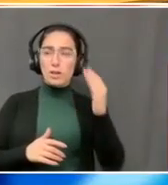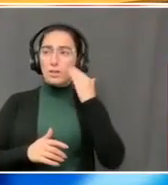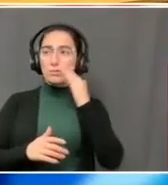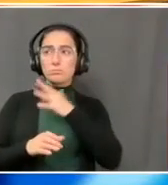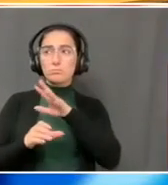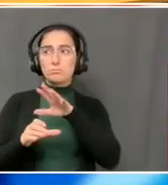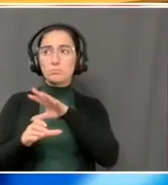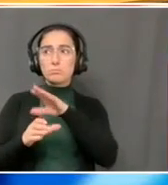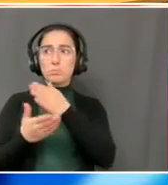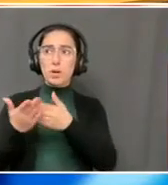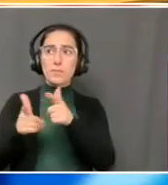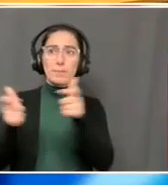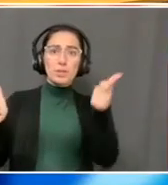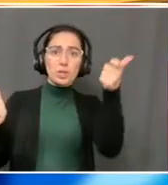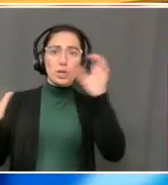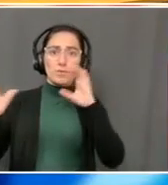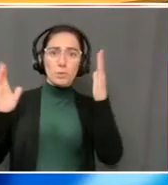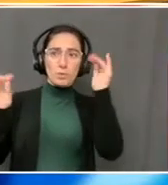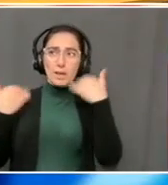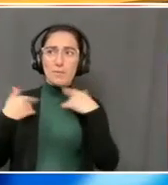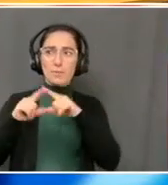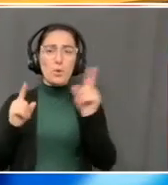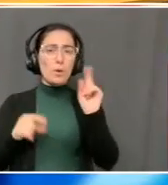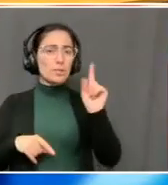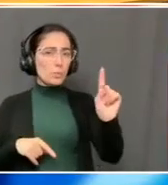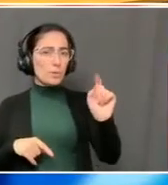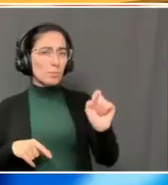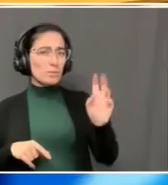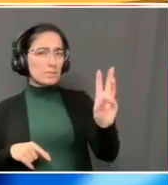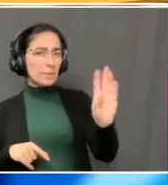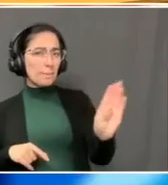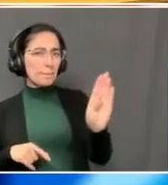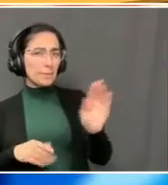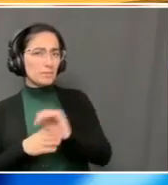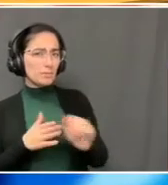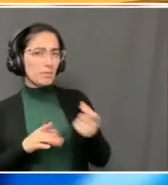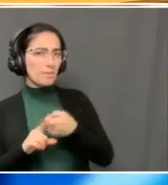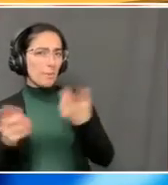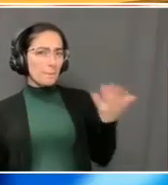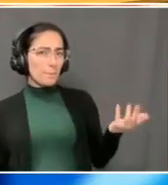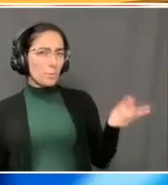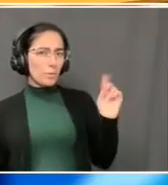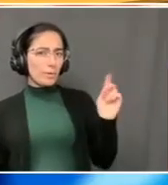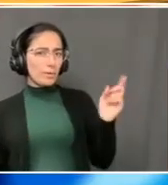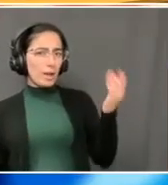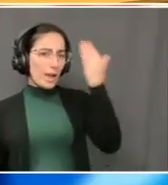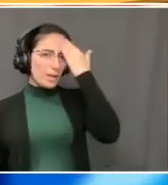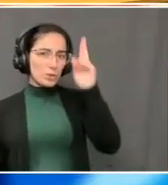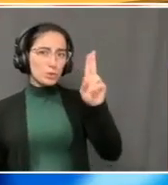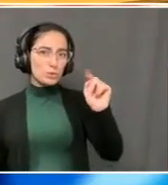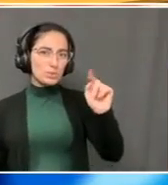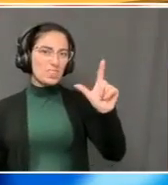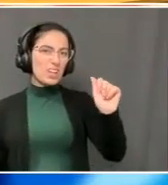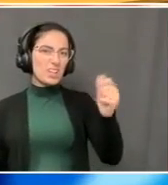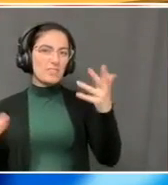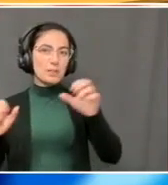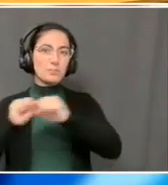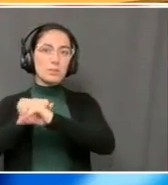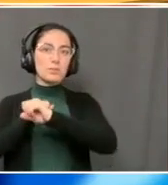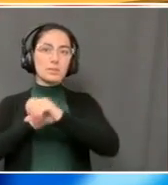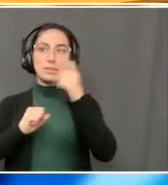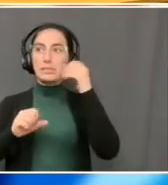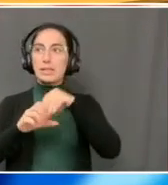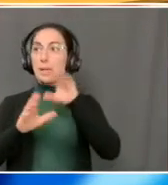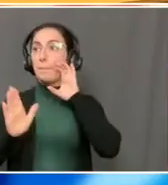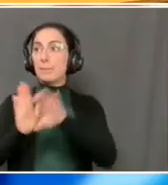have, but do you know where that 1.6 billion comes from that we're seeing? I know UTLA put it out in an infographic.